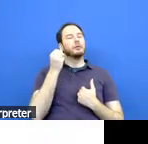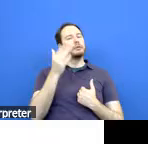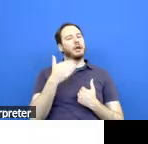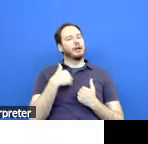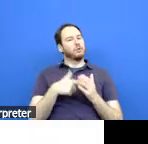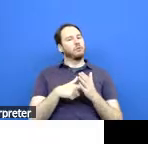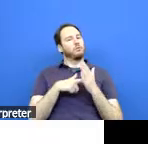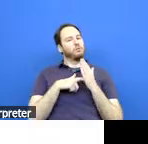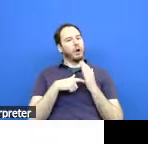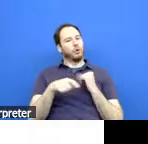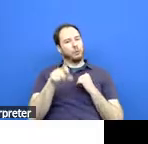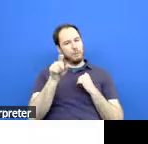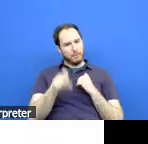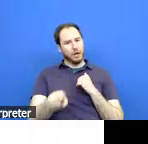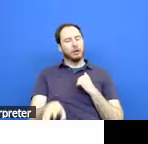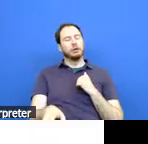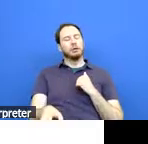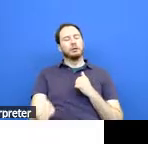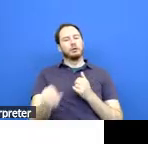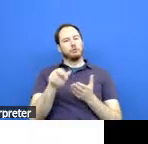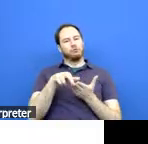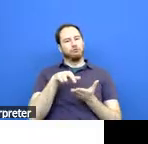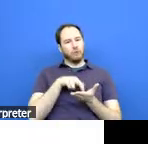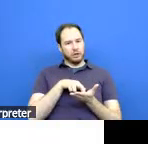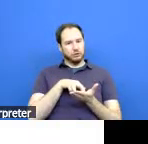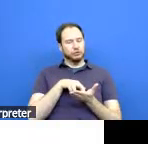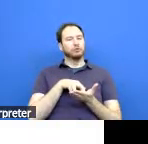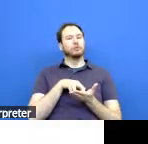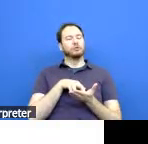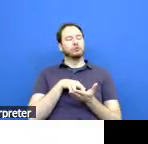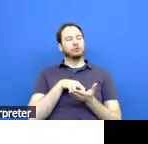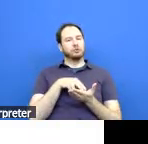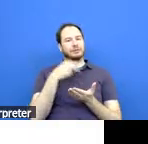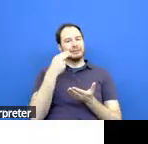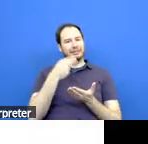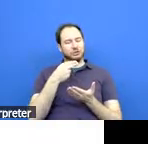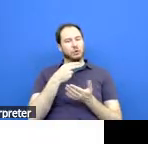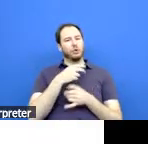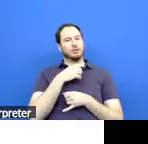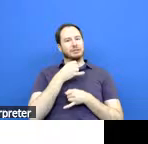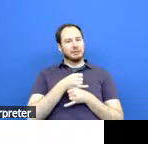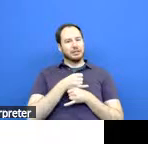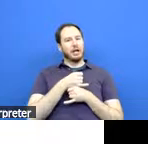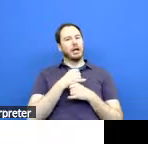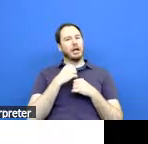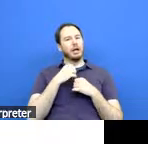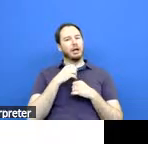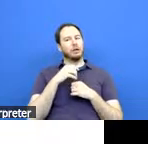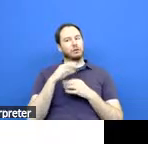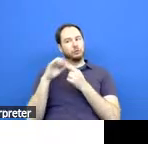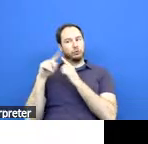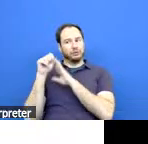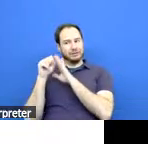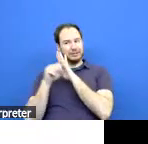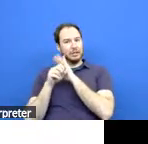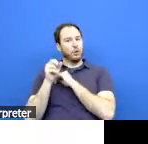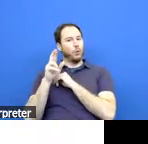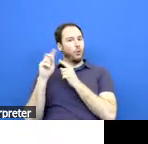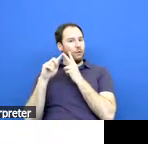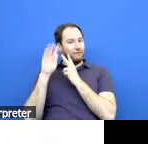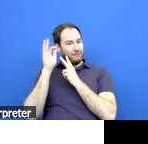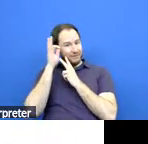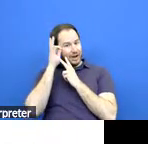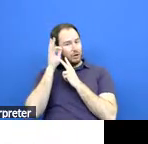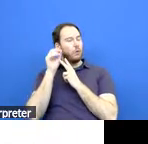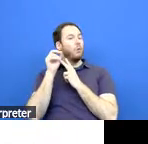requirement that you are either registered with the on the historic as a historic property with the state or federal,